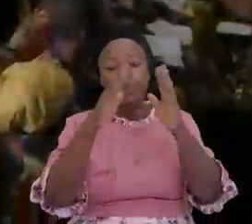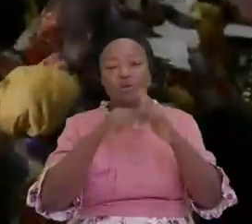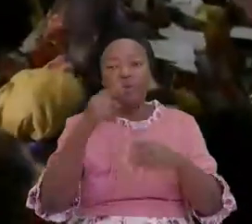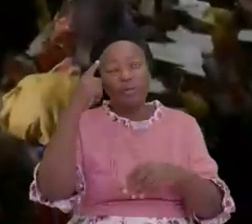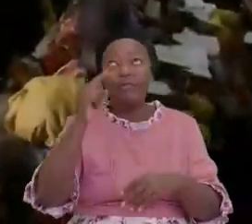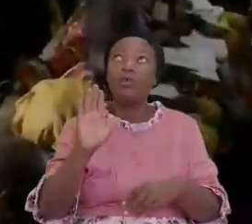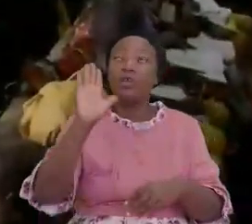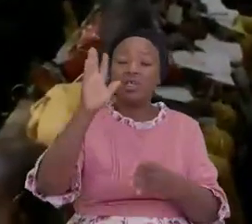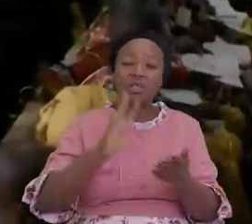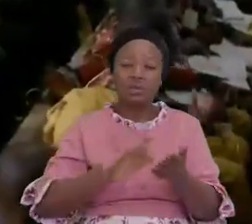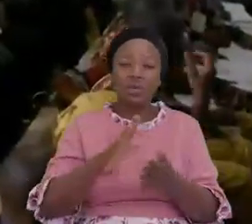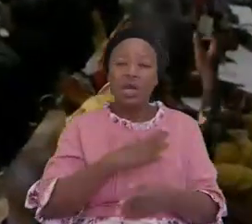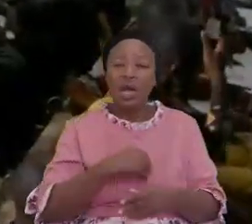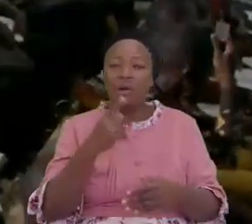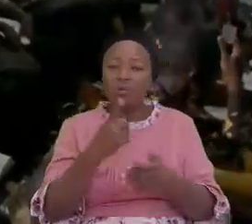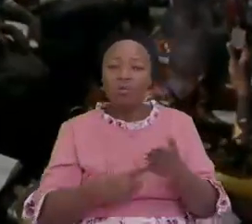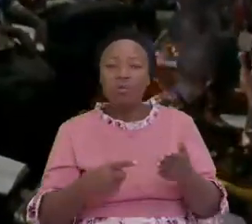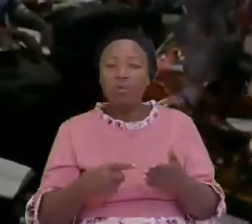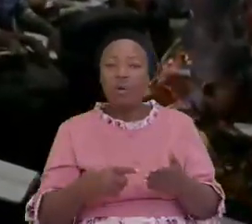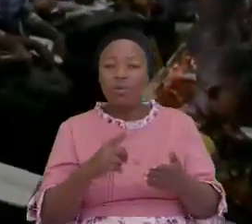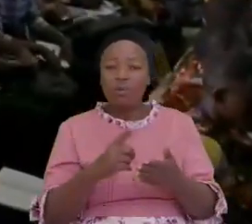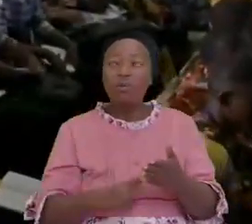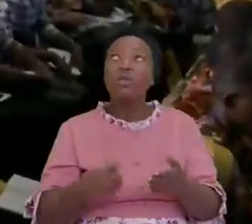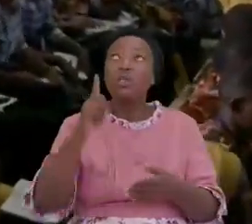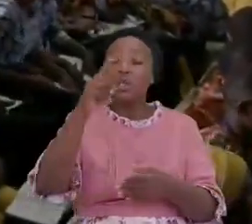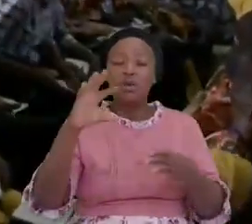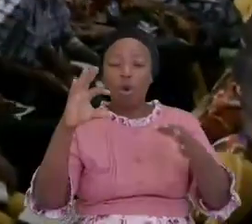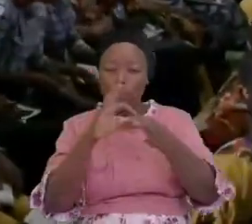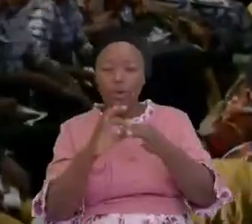he cooperates with you to build,